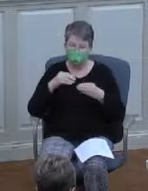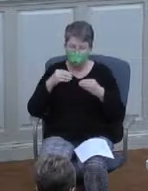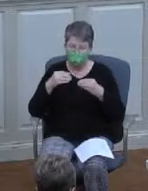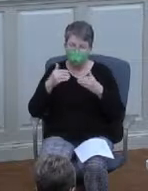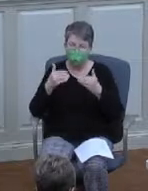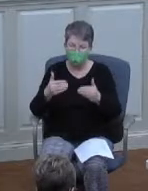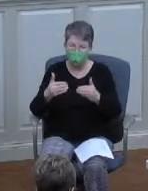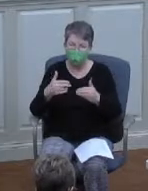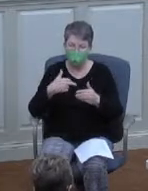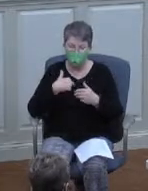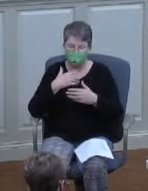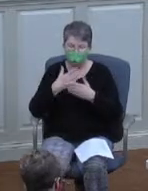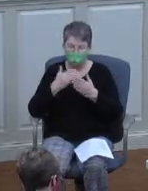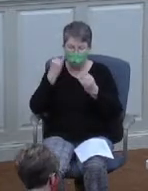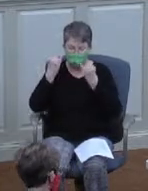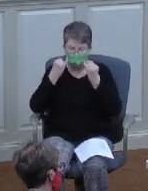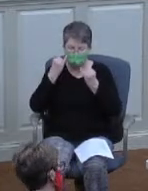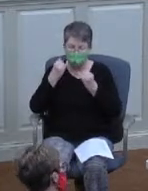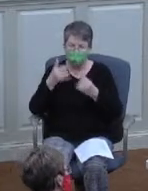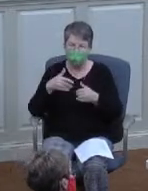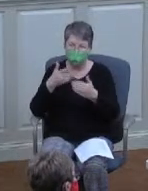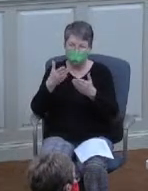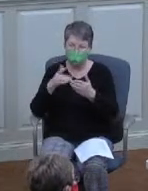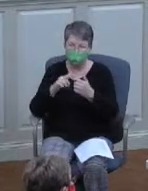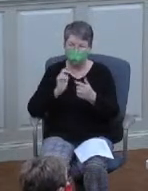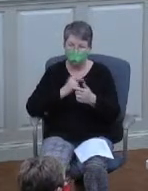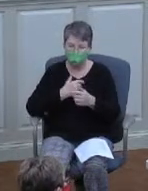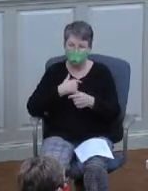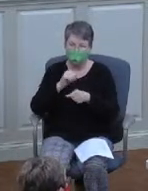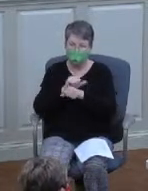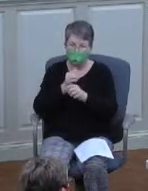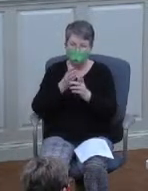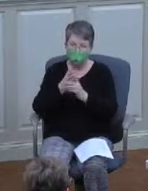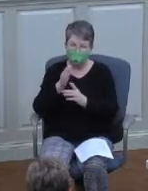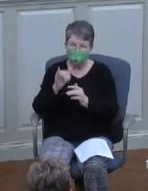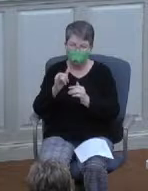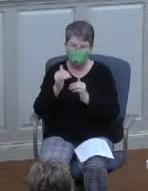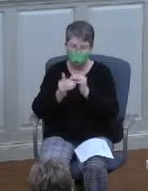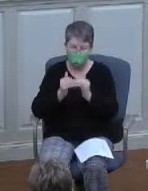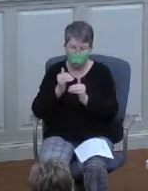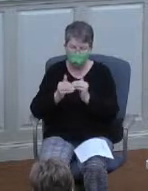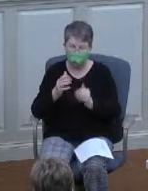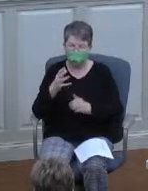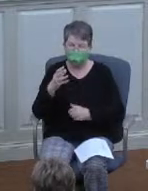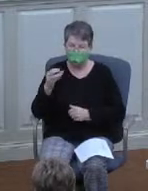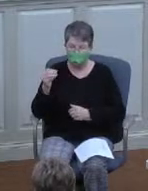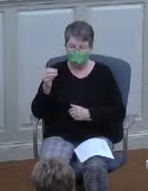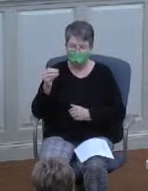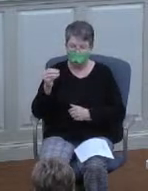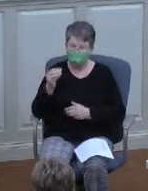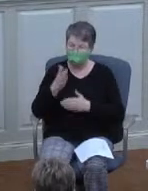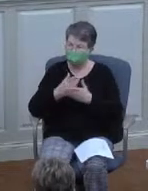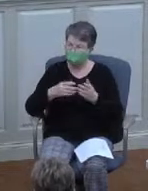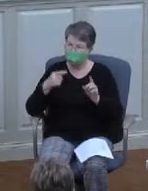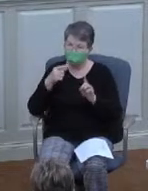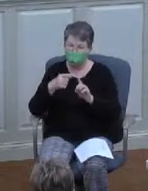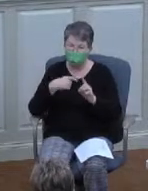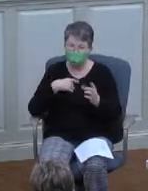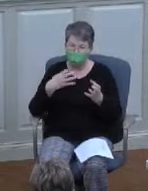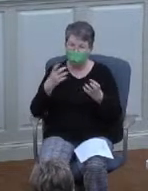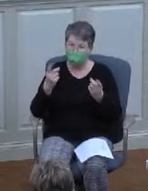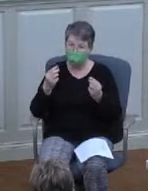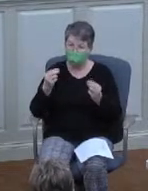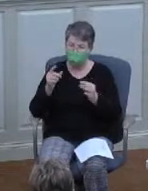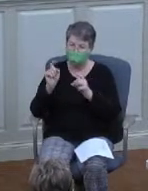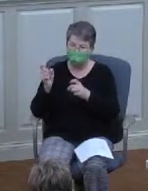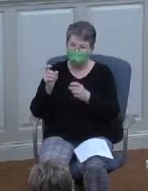We do have some ideas presented to us, and so we're working through that process. And at some point, what we'd like to do is to give